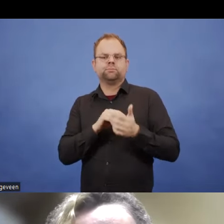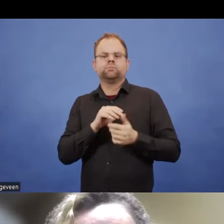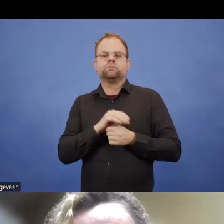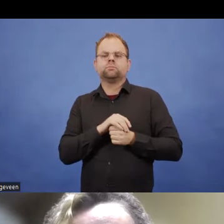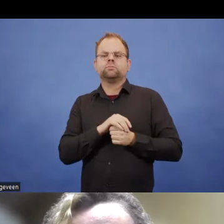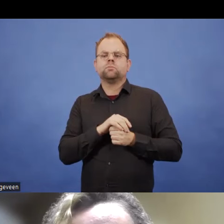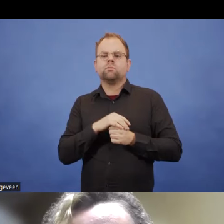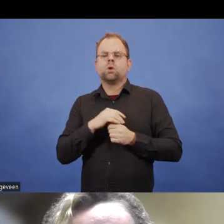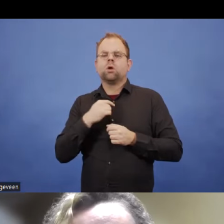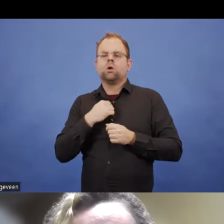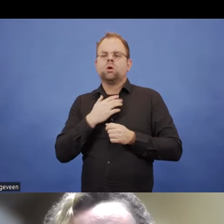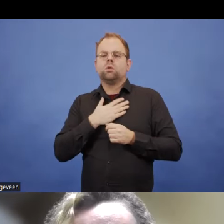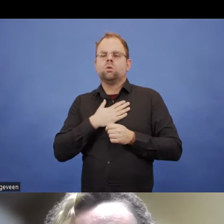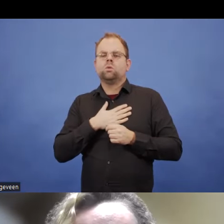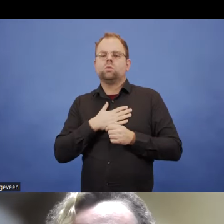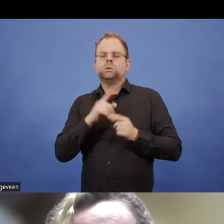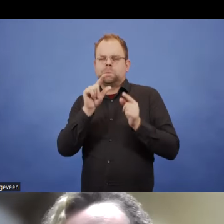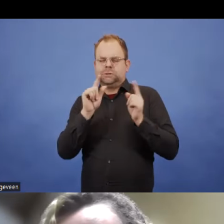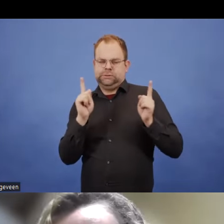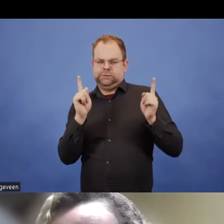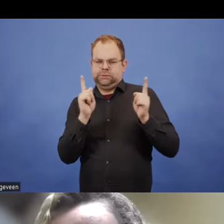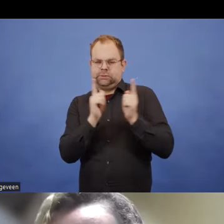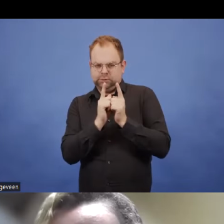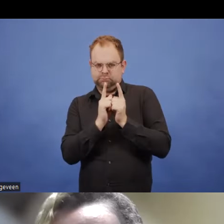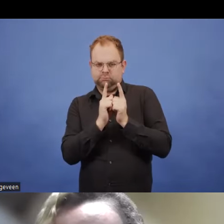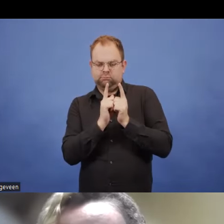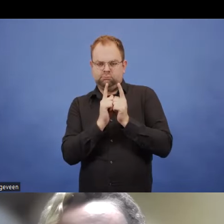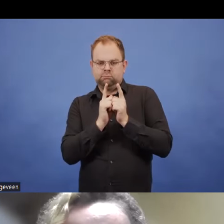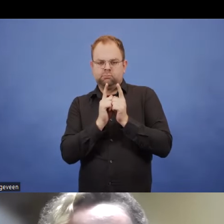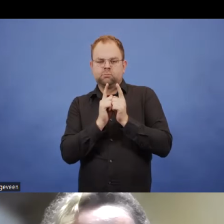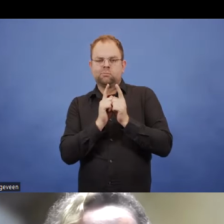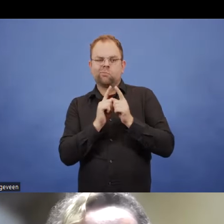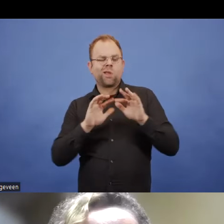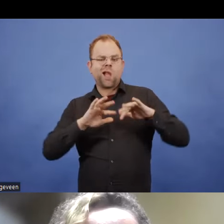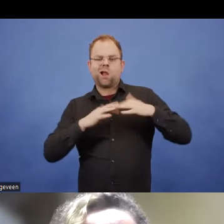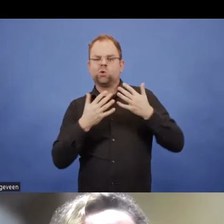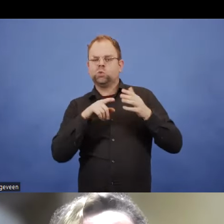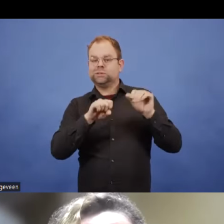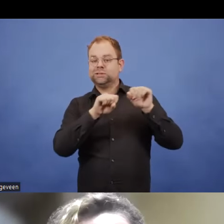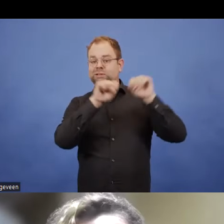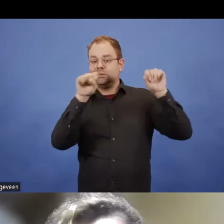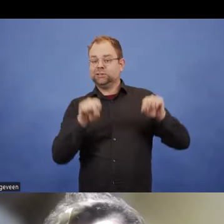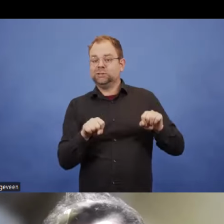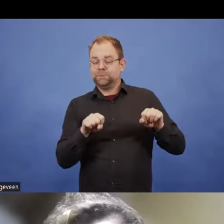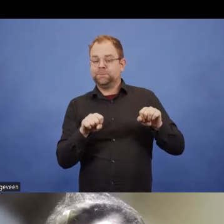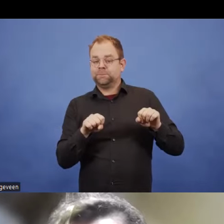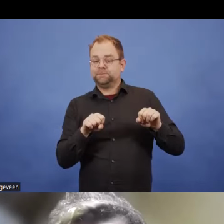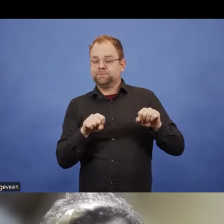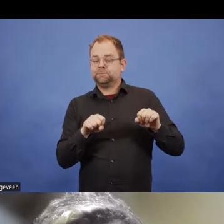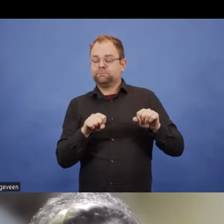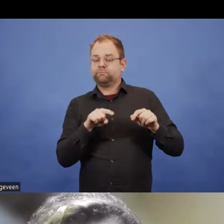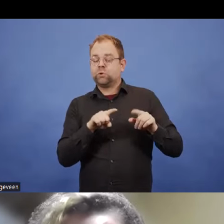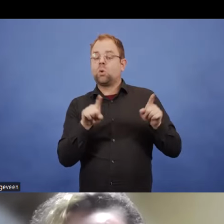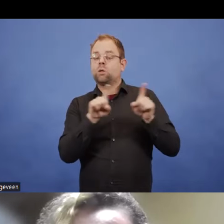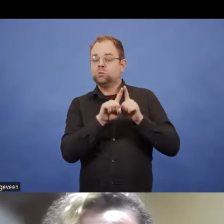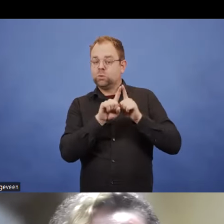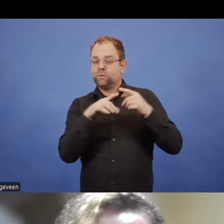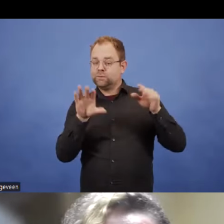There are also training that are being developed, particularly to interview persons with